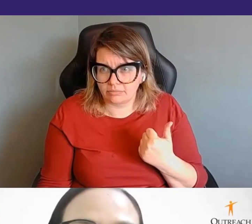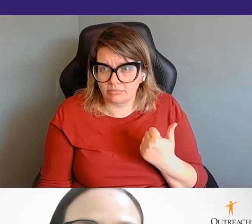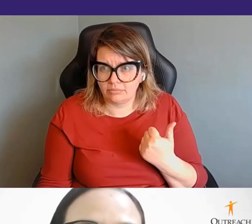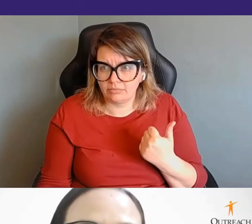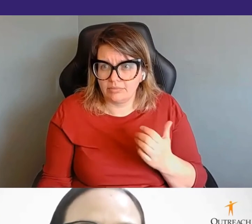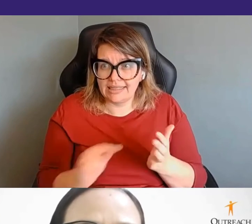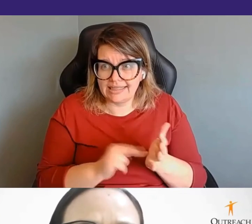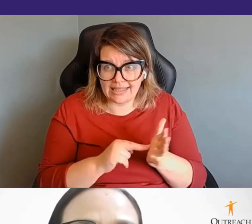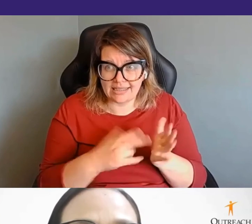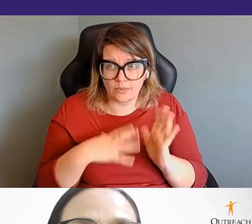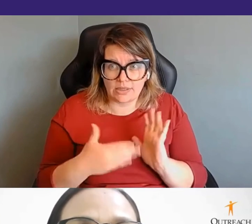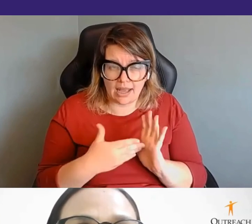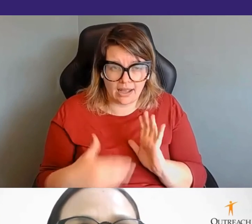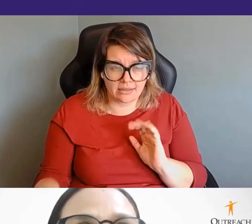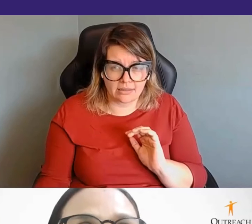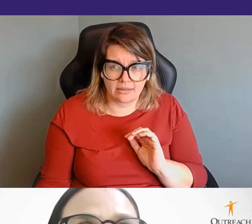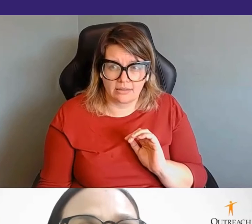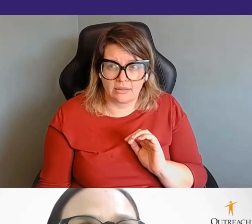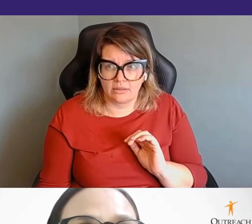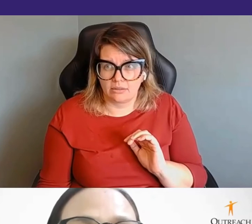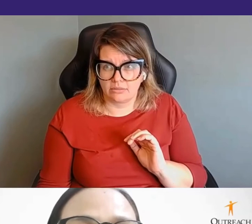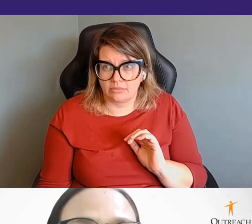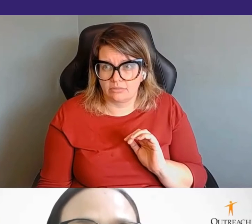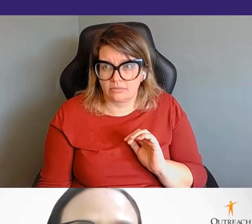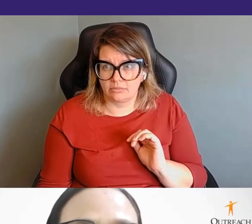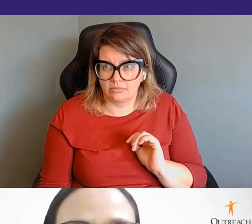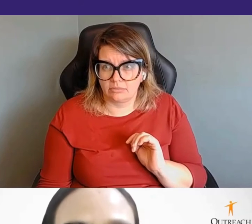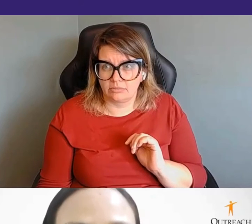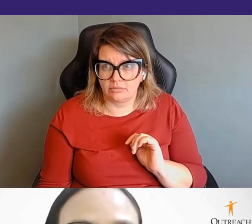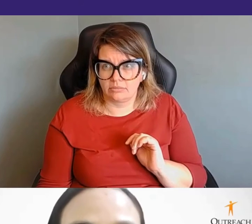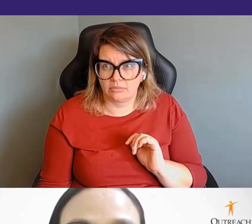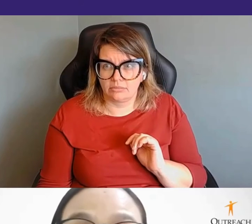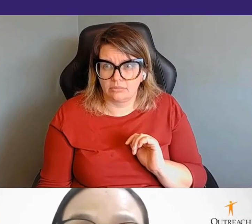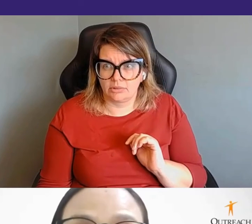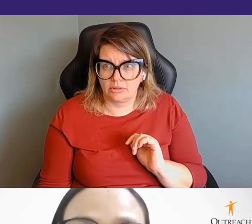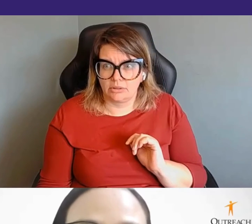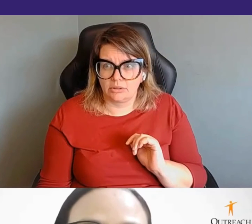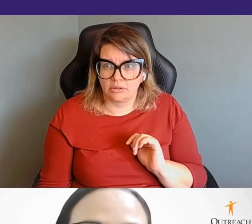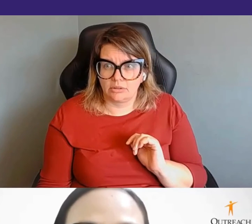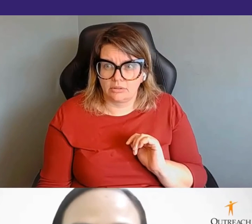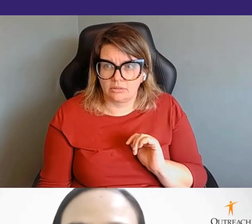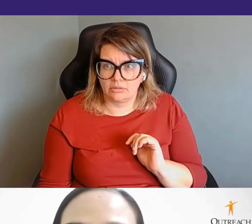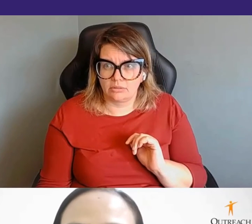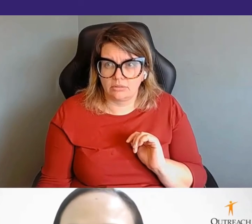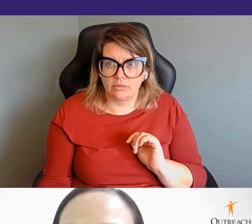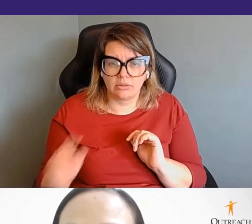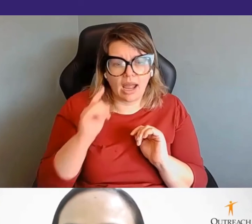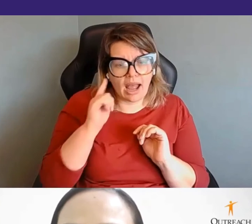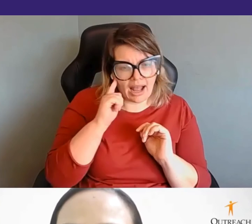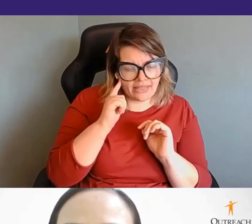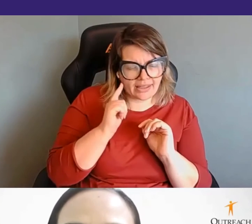one? Yeah, I think, well, in the case of Kapakulan, for example,